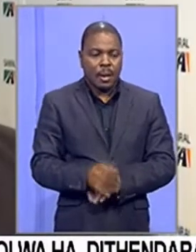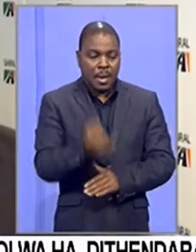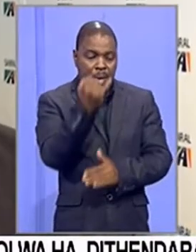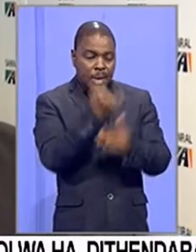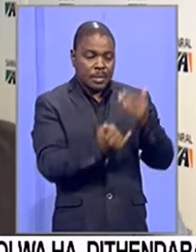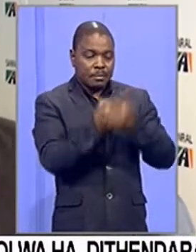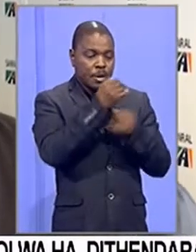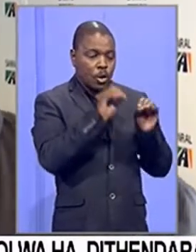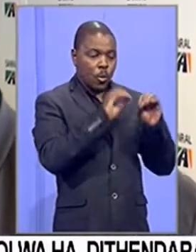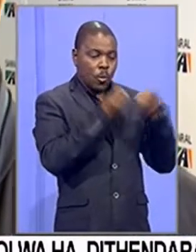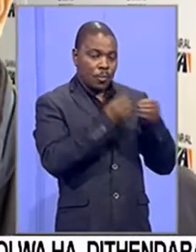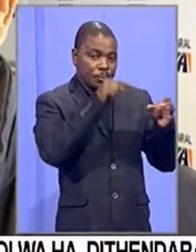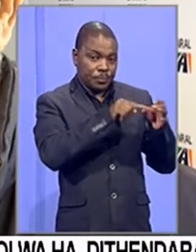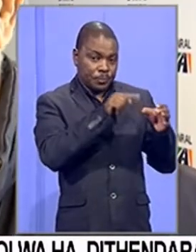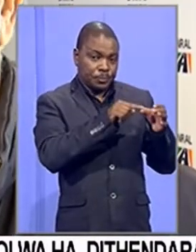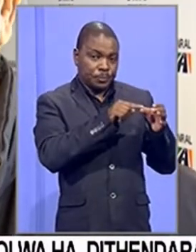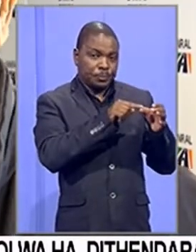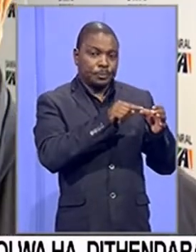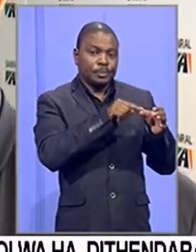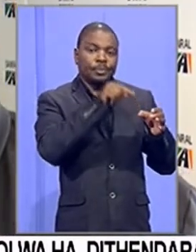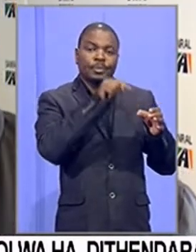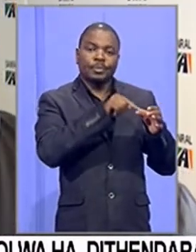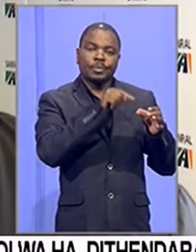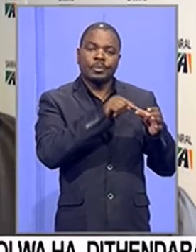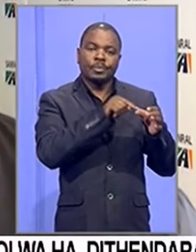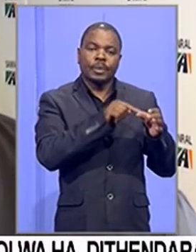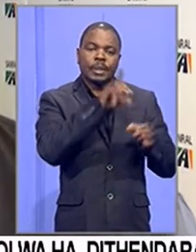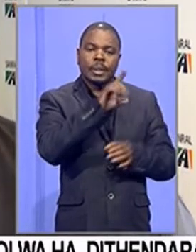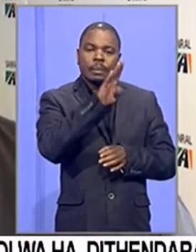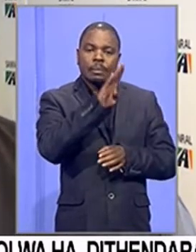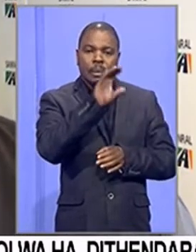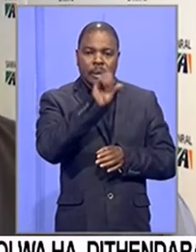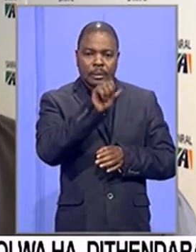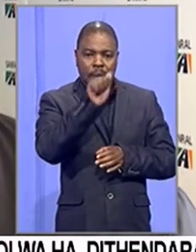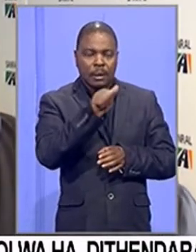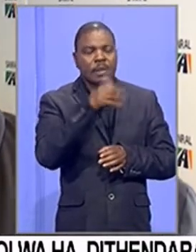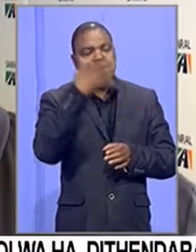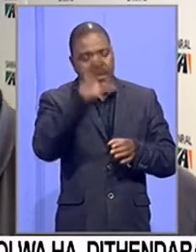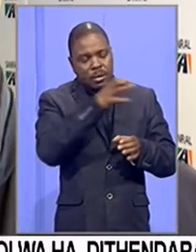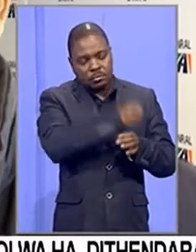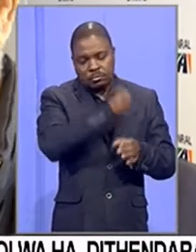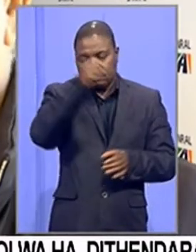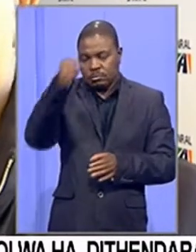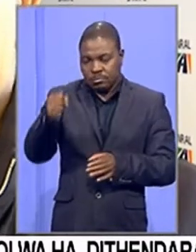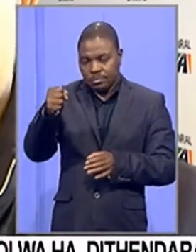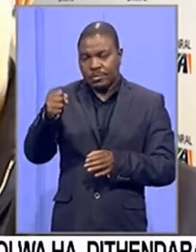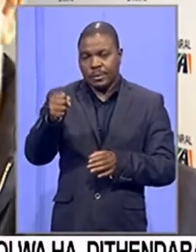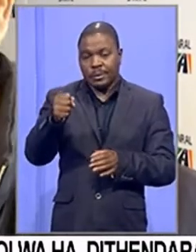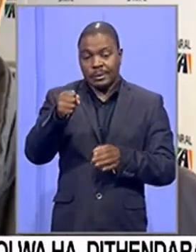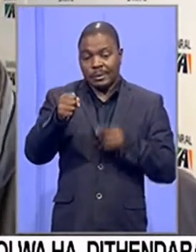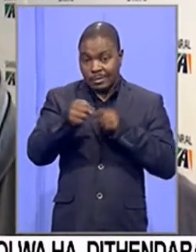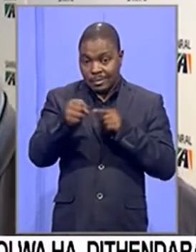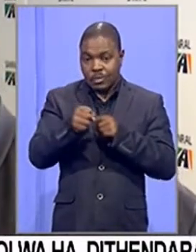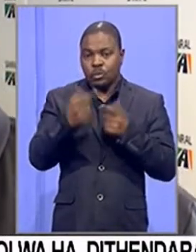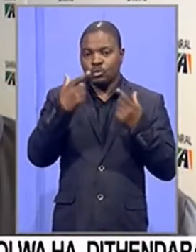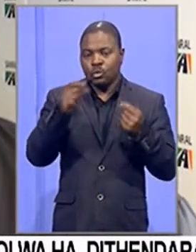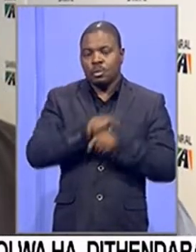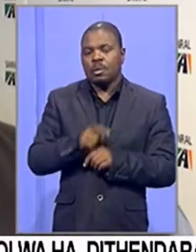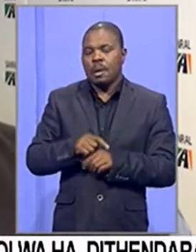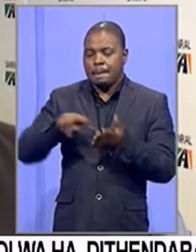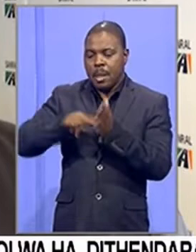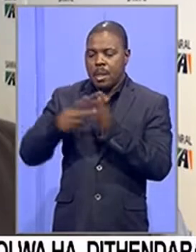institution in DBSA have been appointed to execute the